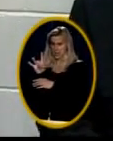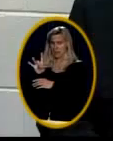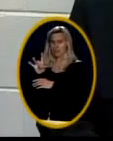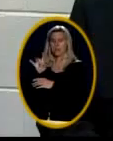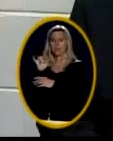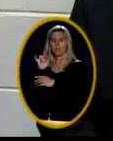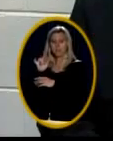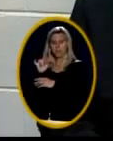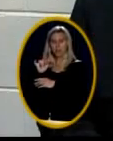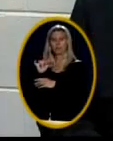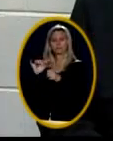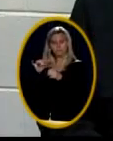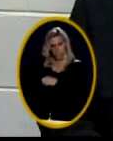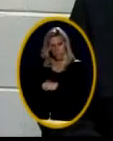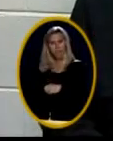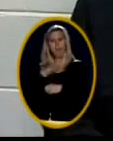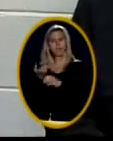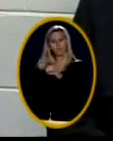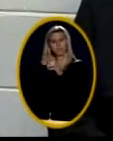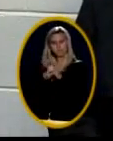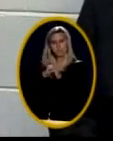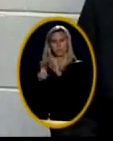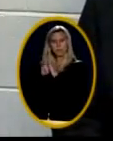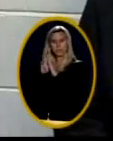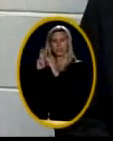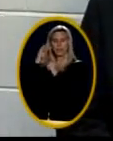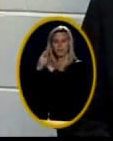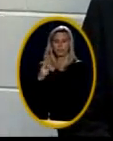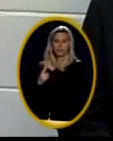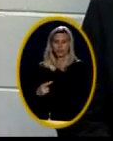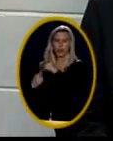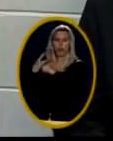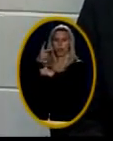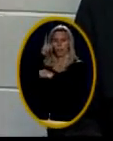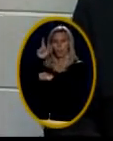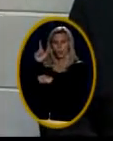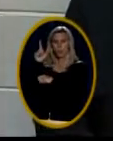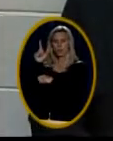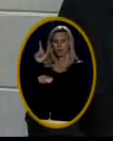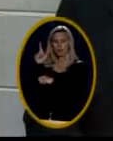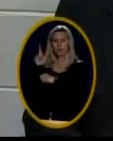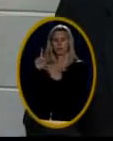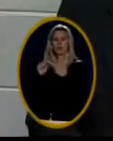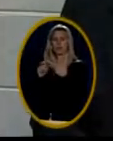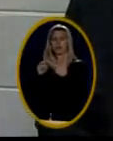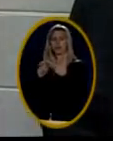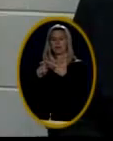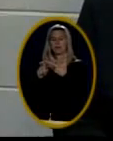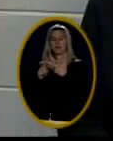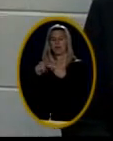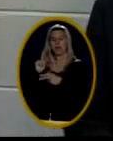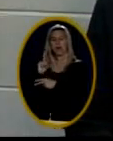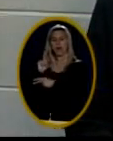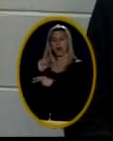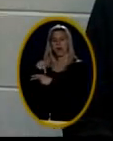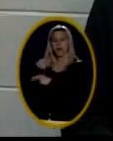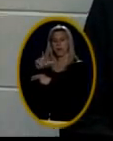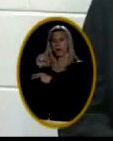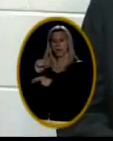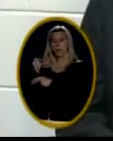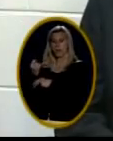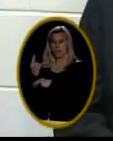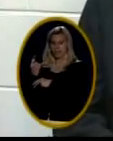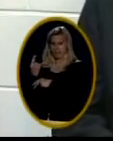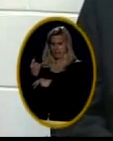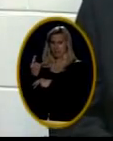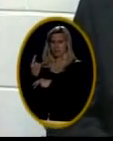all-up mission manned that circled the moon. And the next one, of course, was Apollo 11.